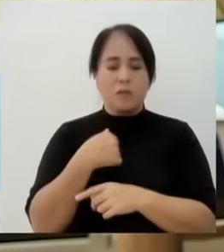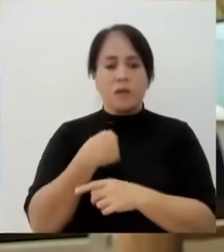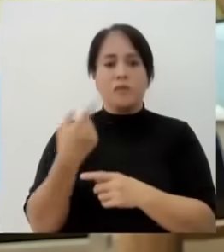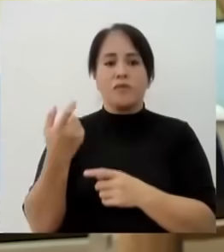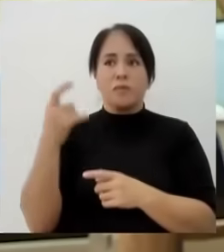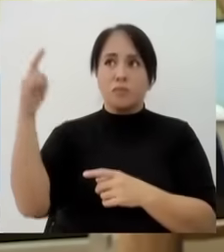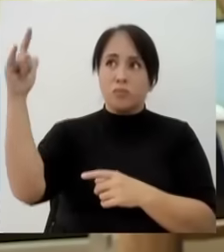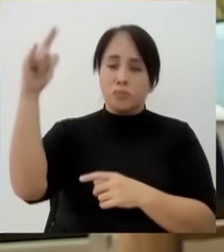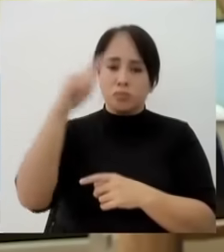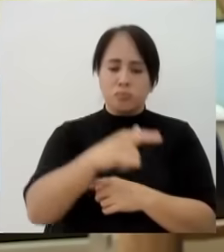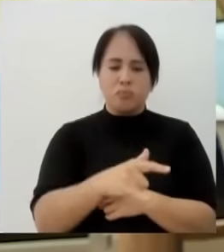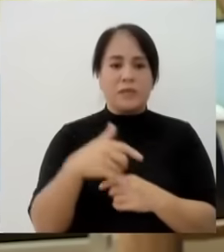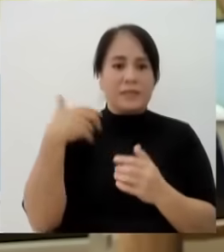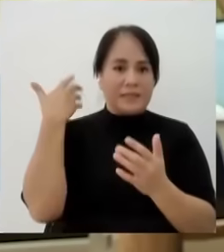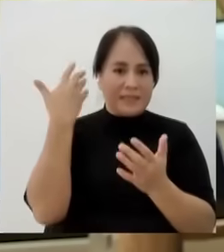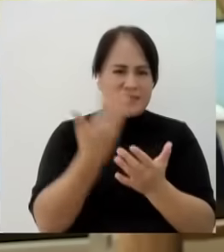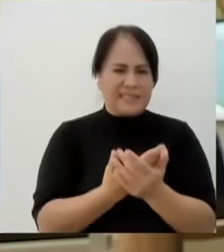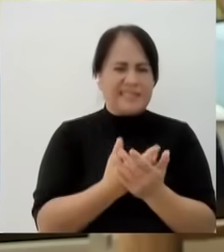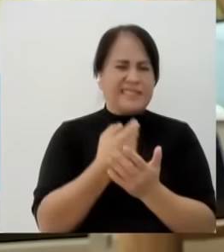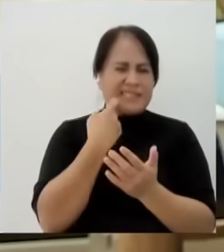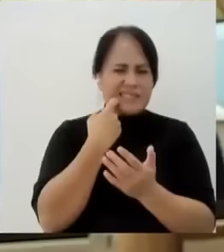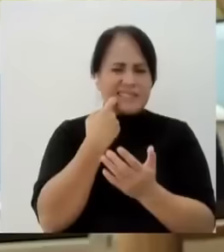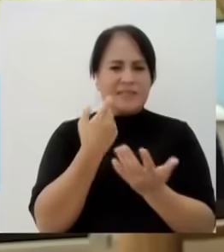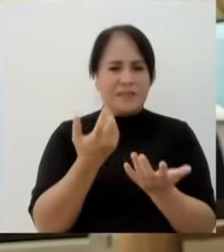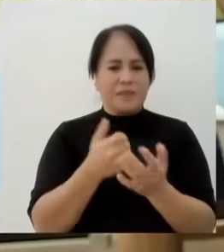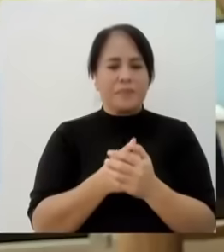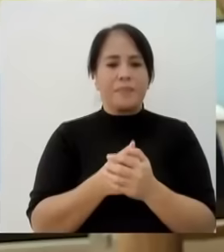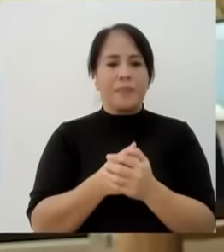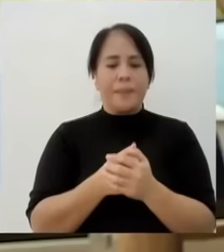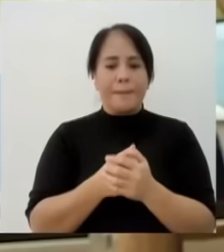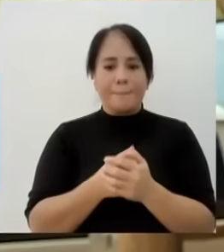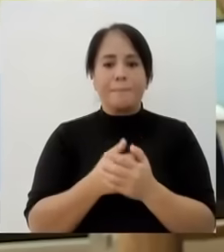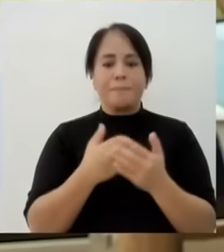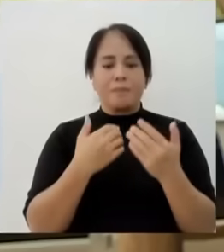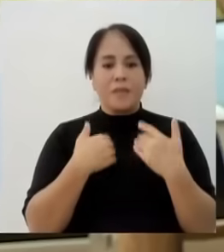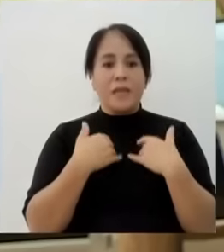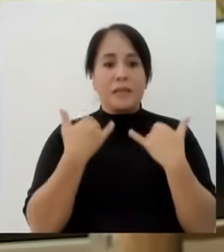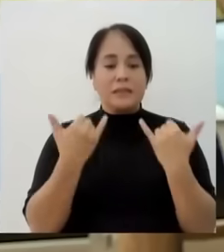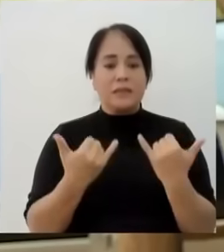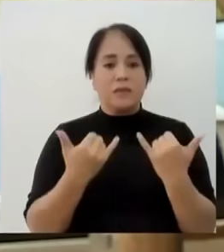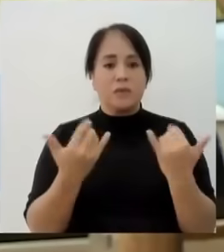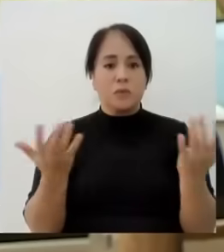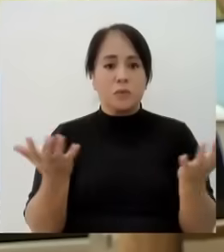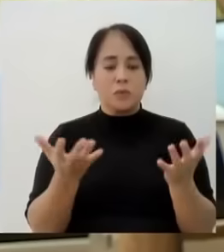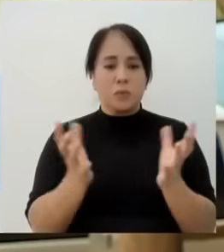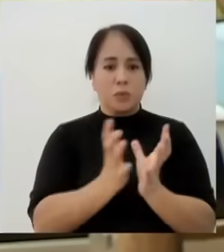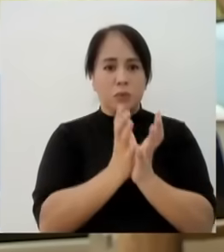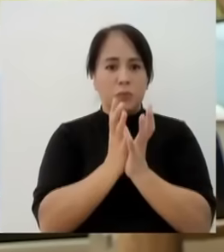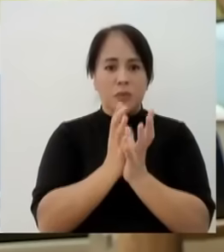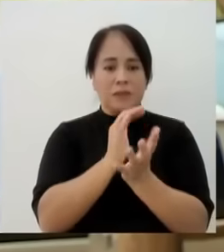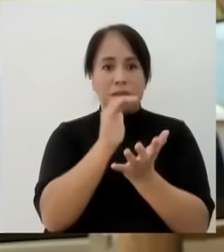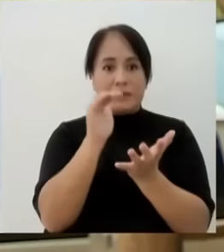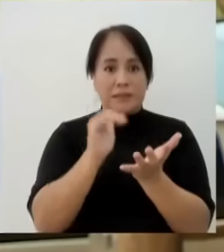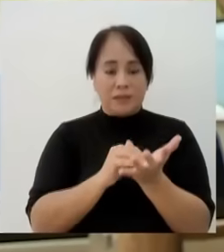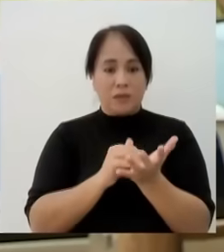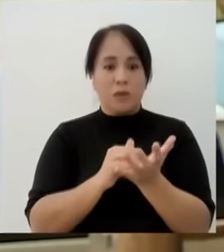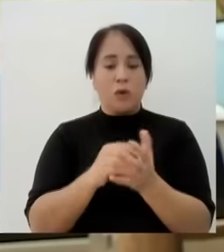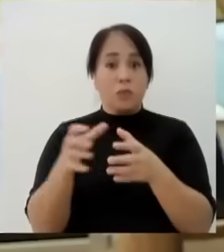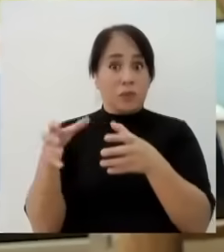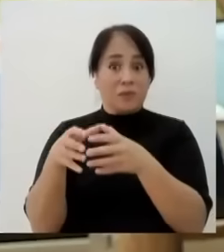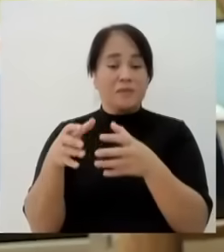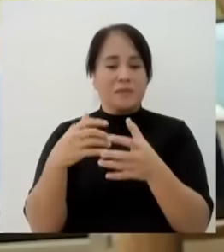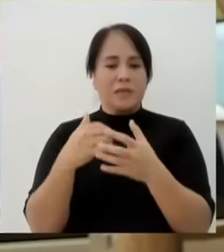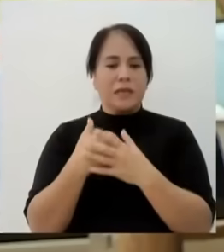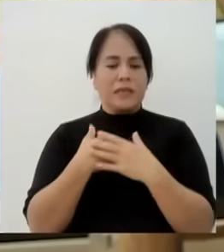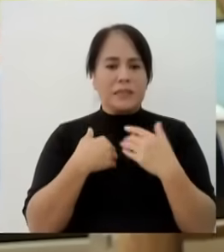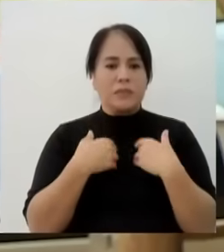they just arrived a few minutes ago. They are currently at the community center of the group, where they are